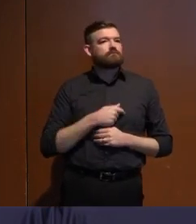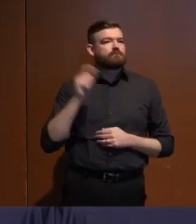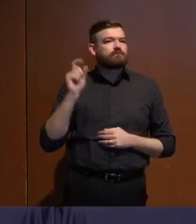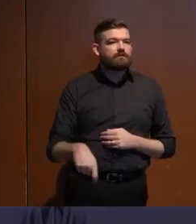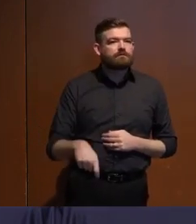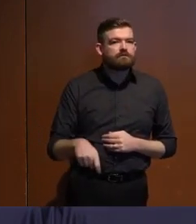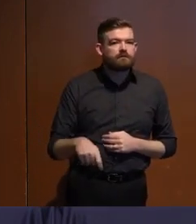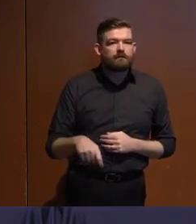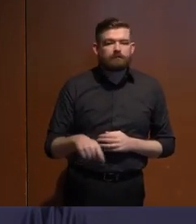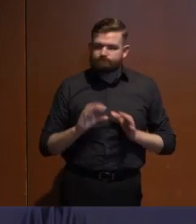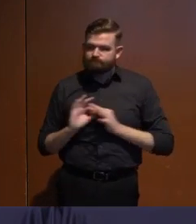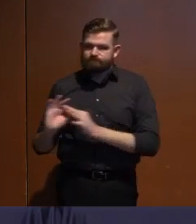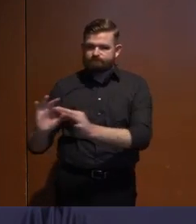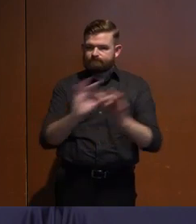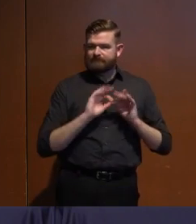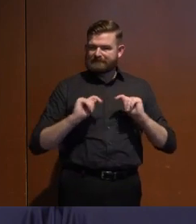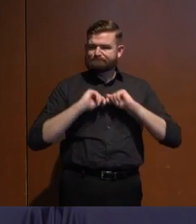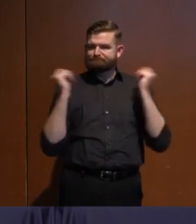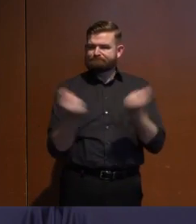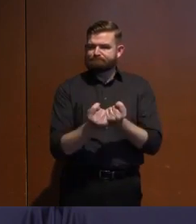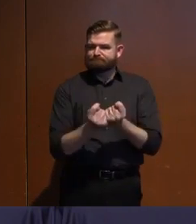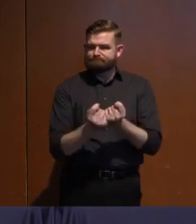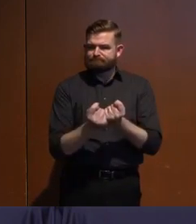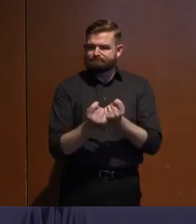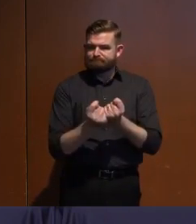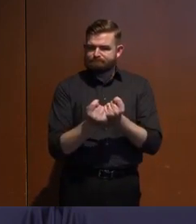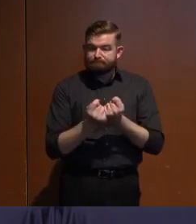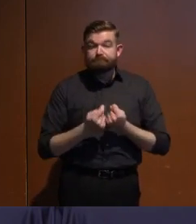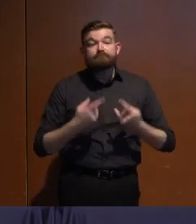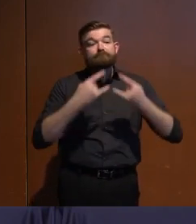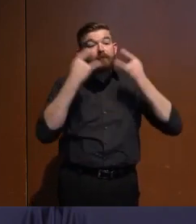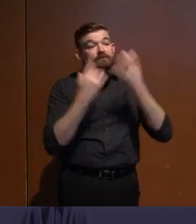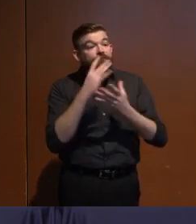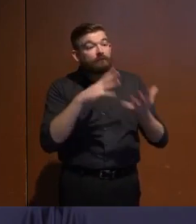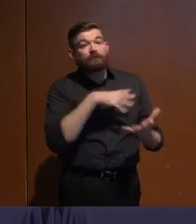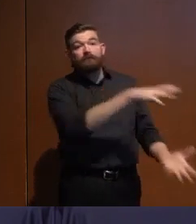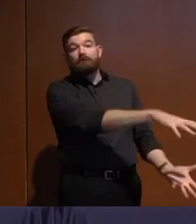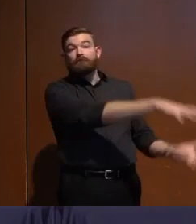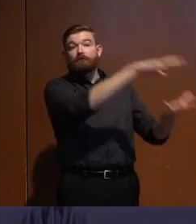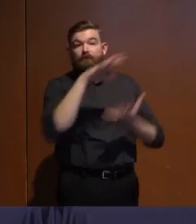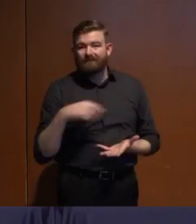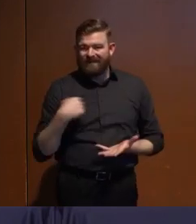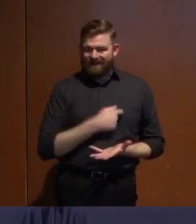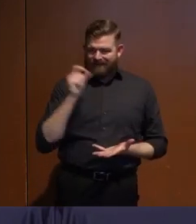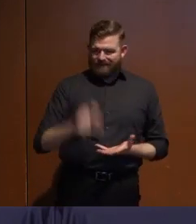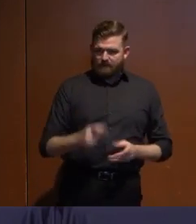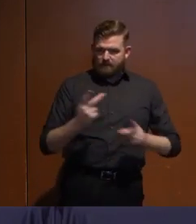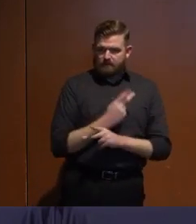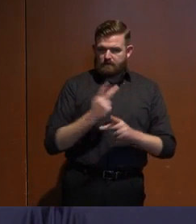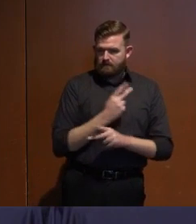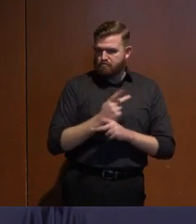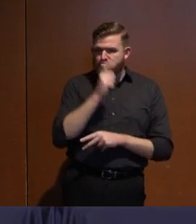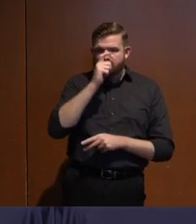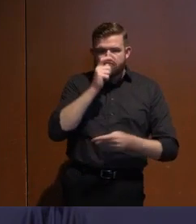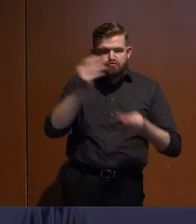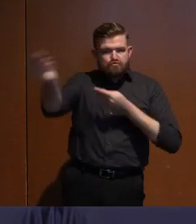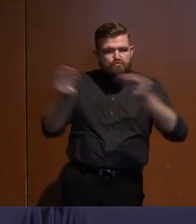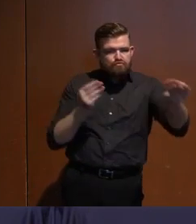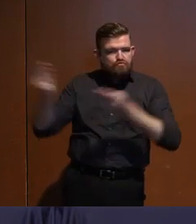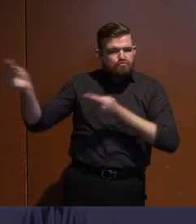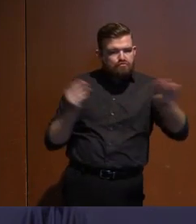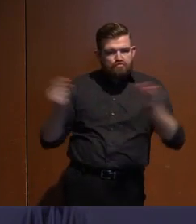make sure what we have is being properly distributed. So let's not just take stock of what we have. Let's make